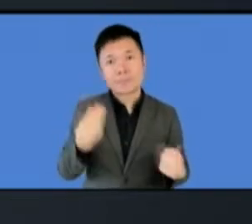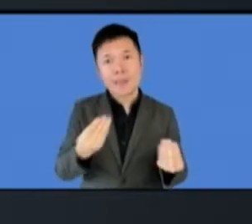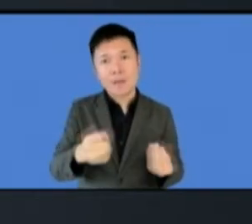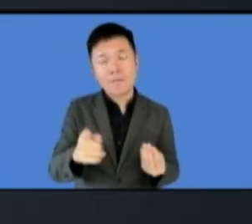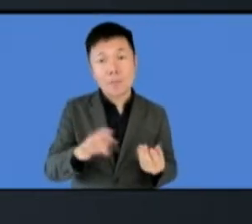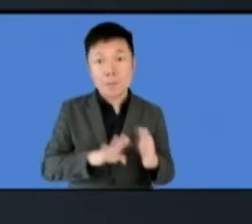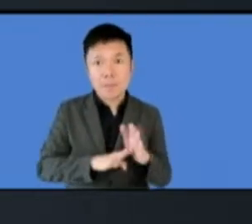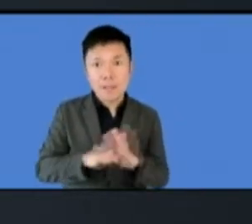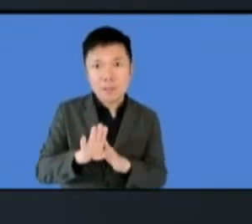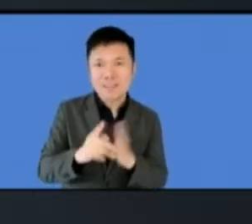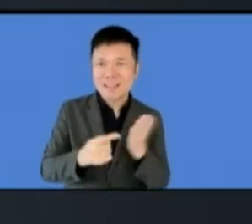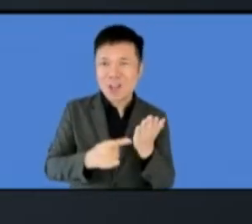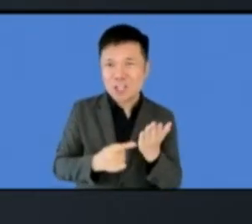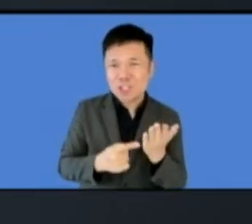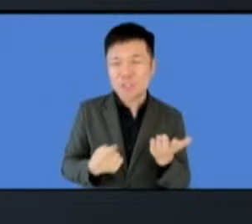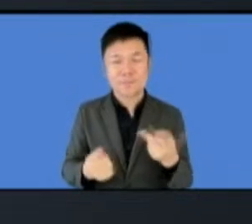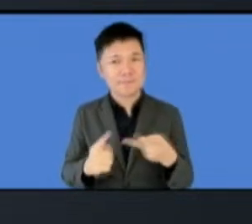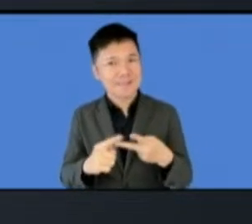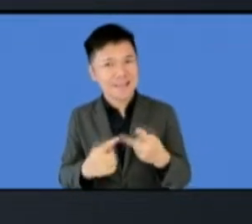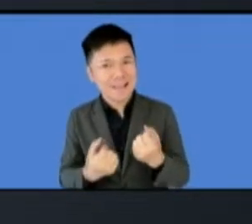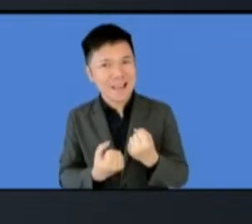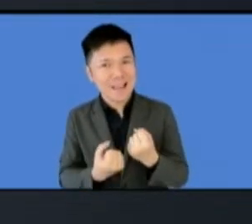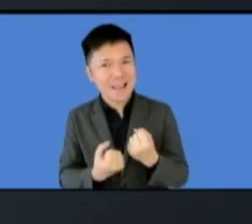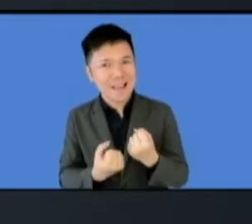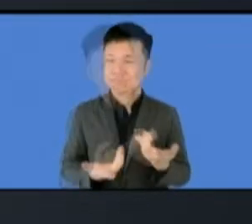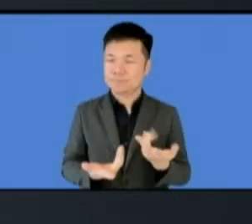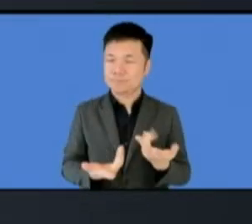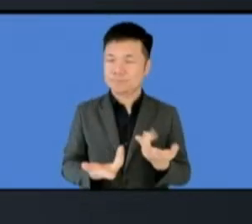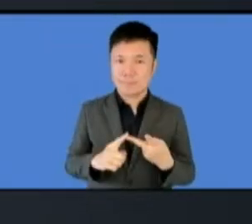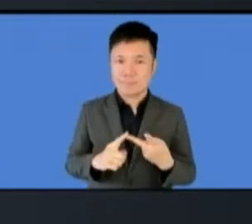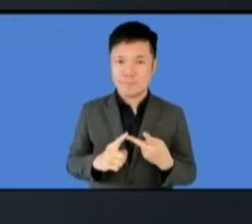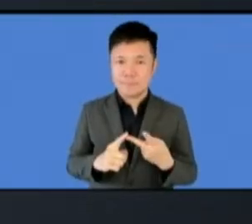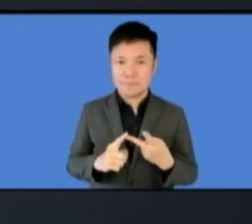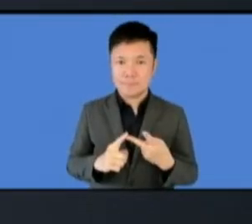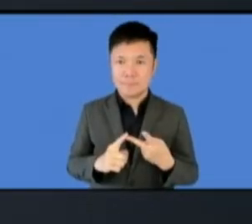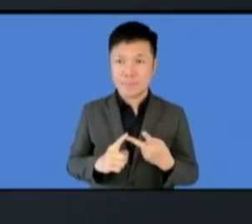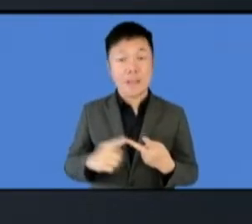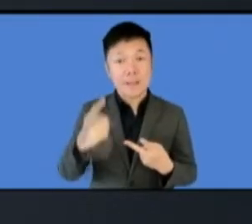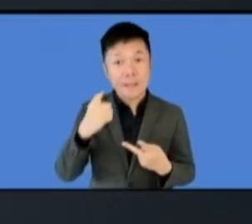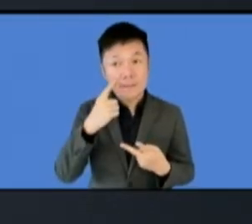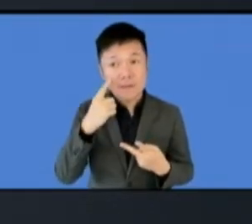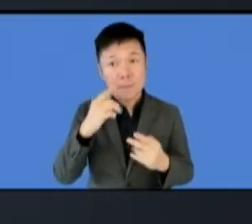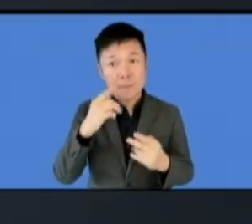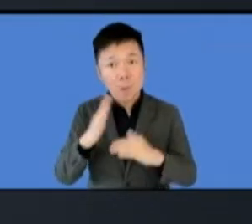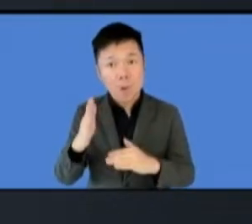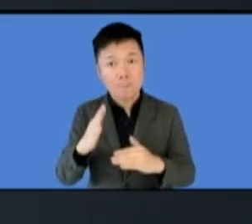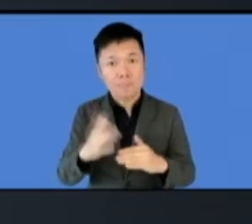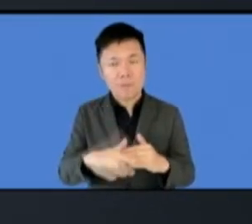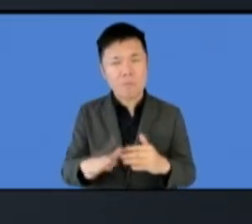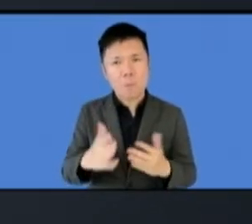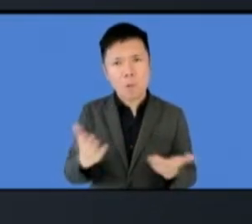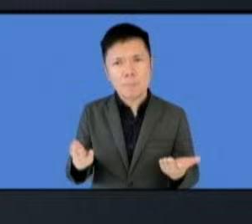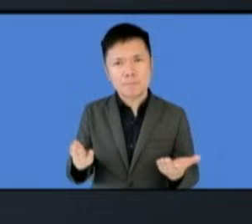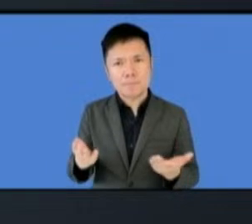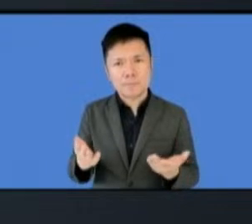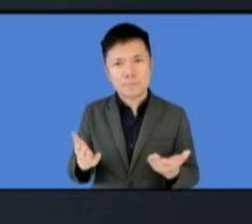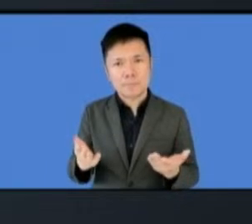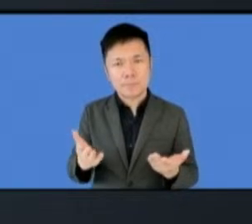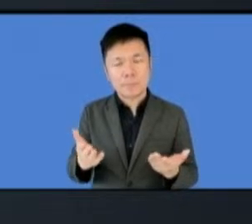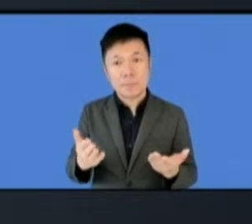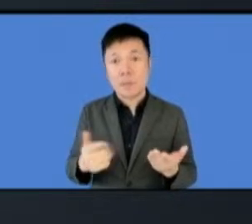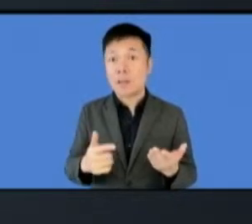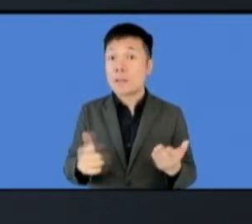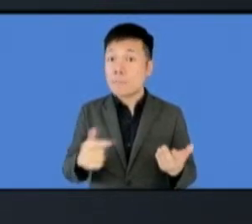of technology and make us mobile but connected, make us living apart